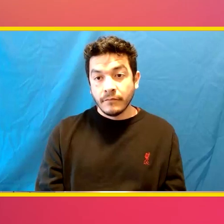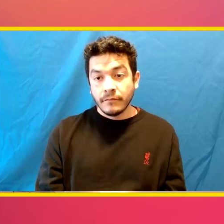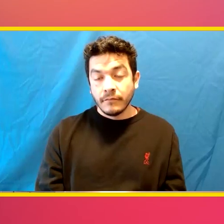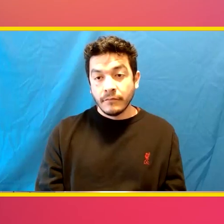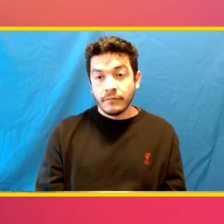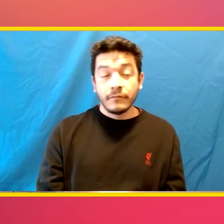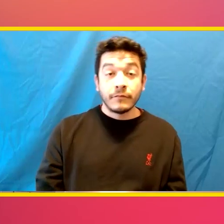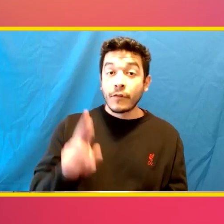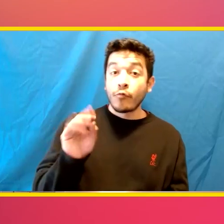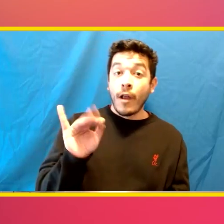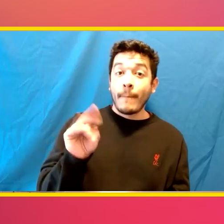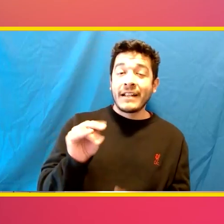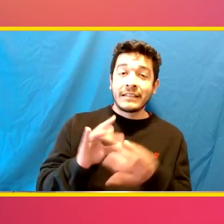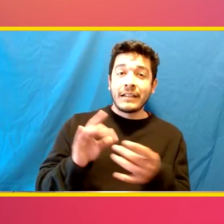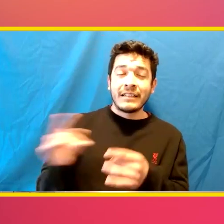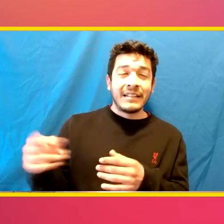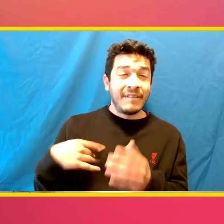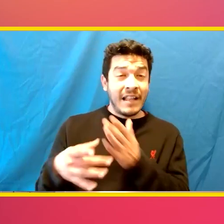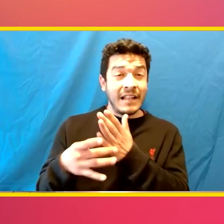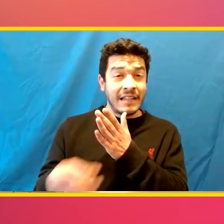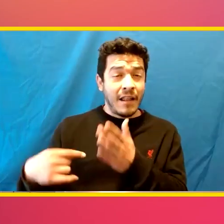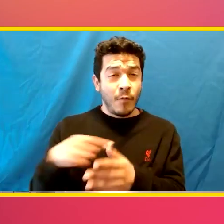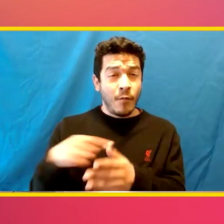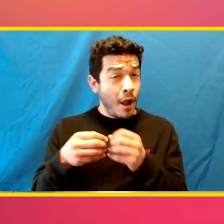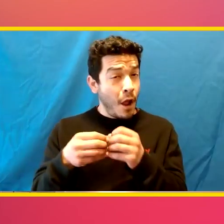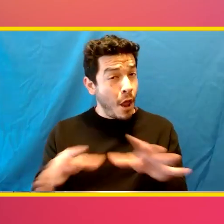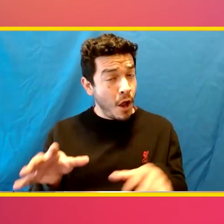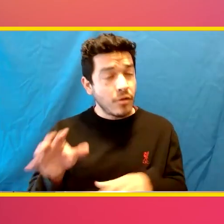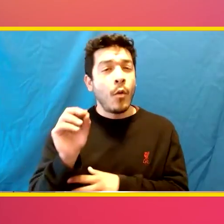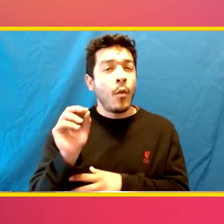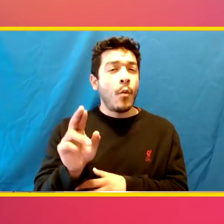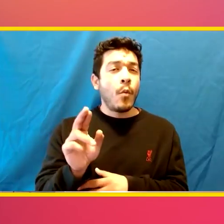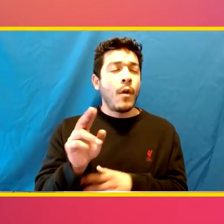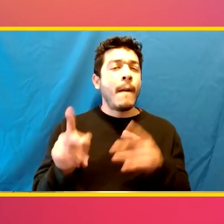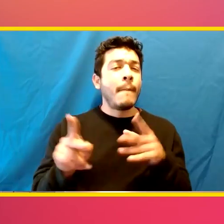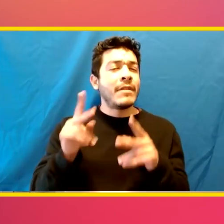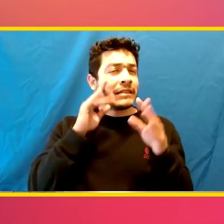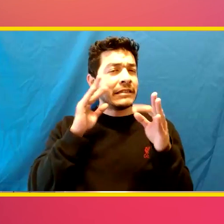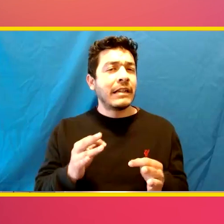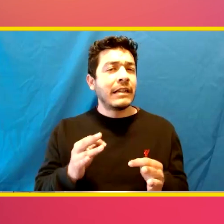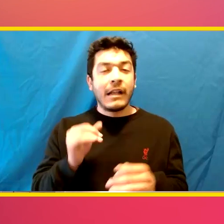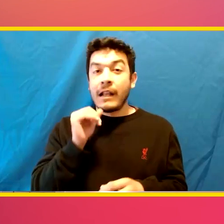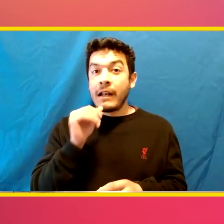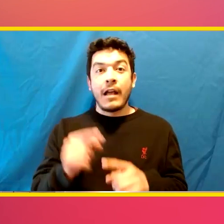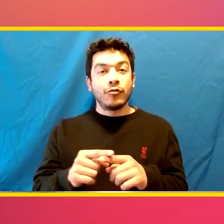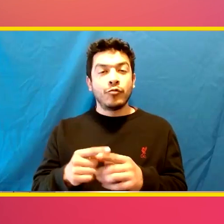Robin says, is it a skill that we have lost? Or is it that people have decided not to debate and listen to